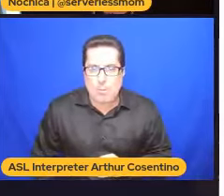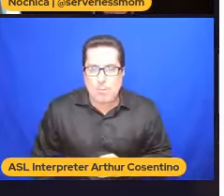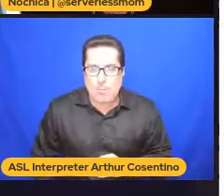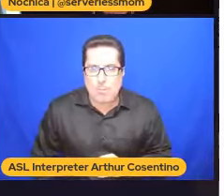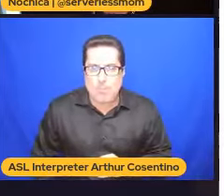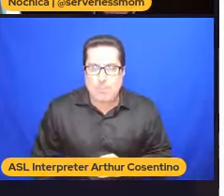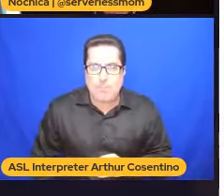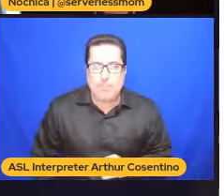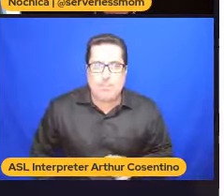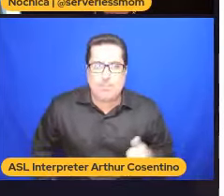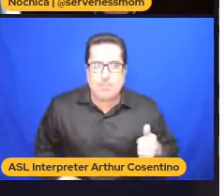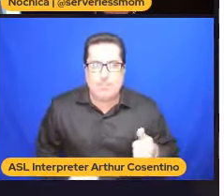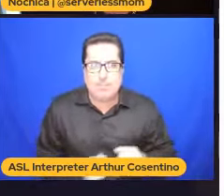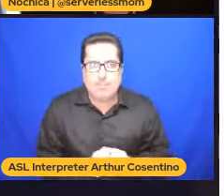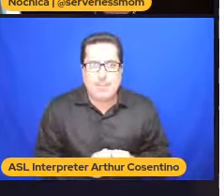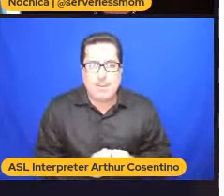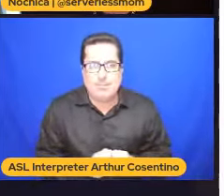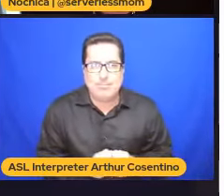little bit.